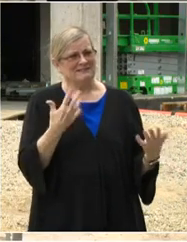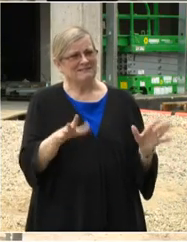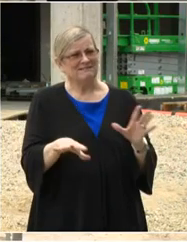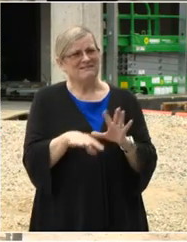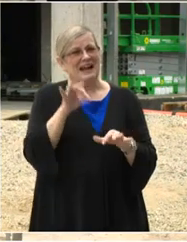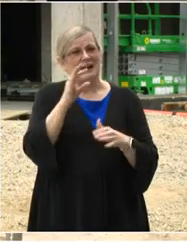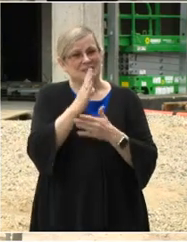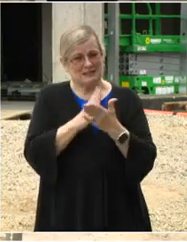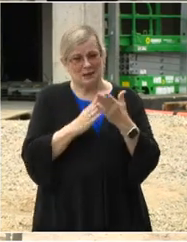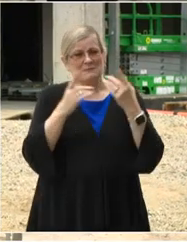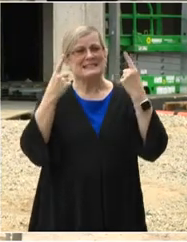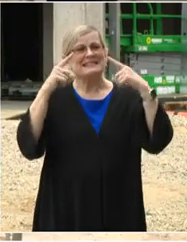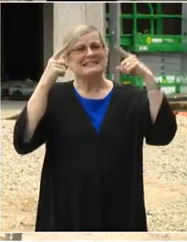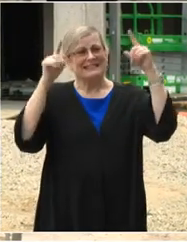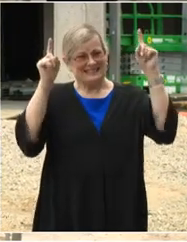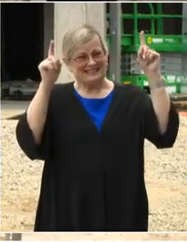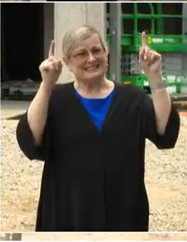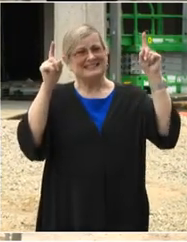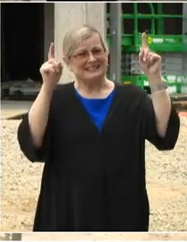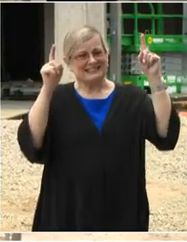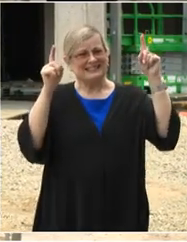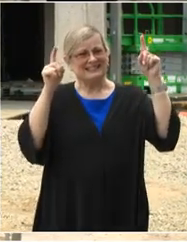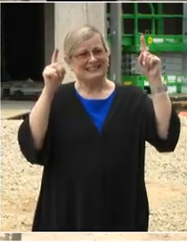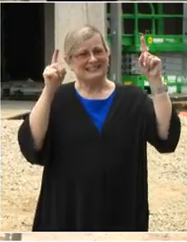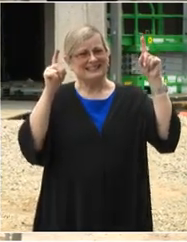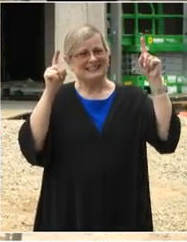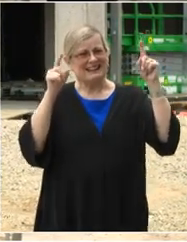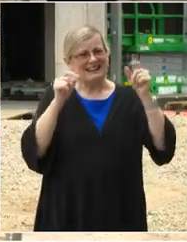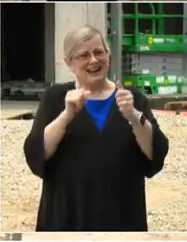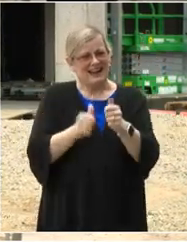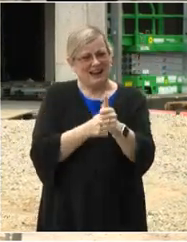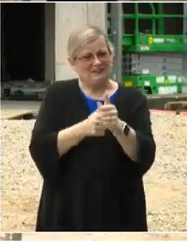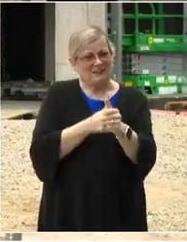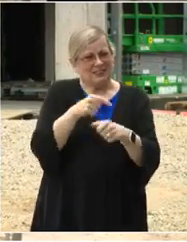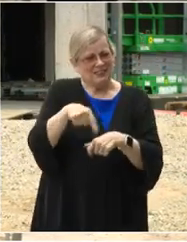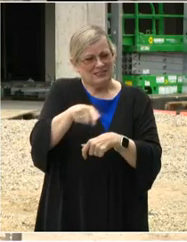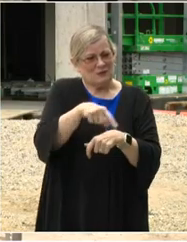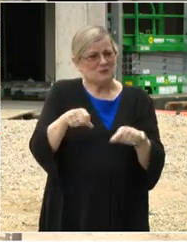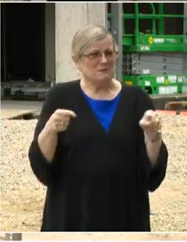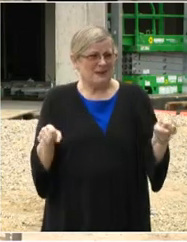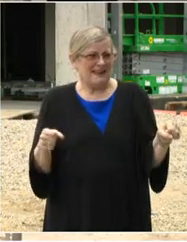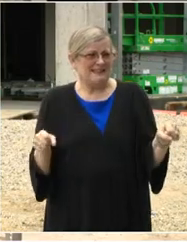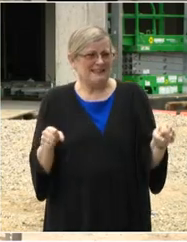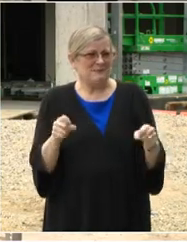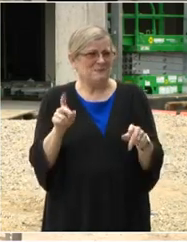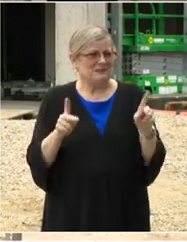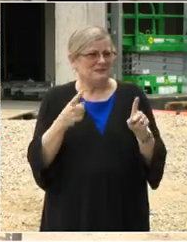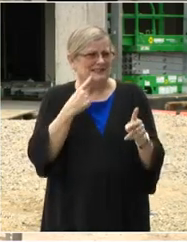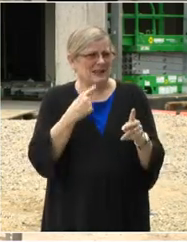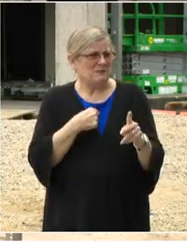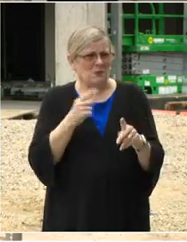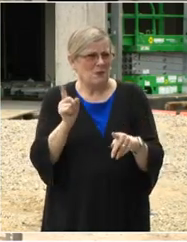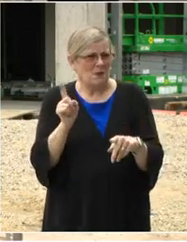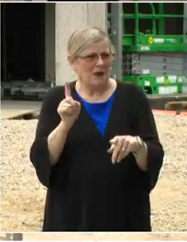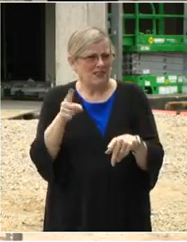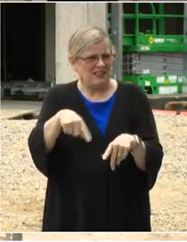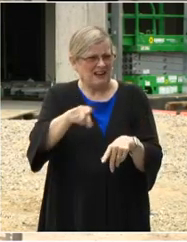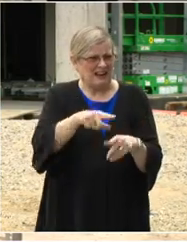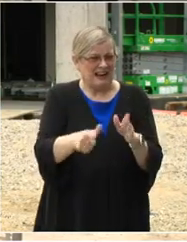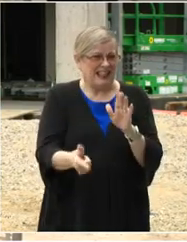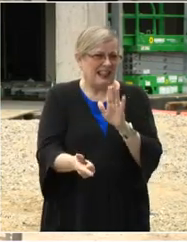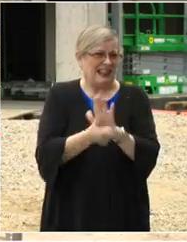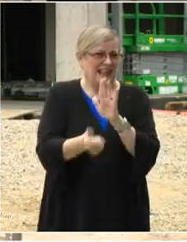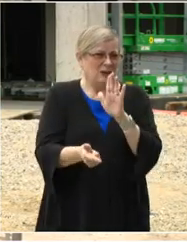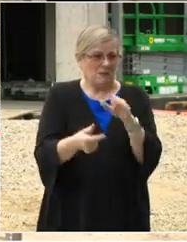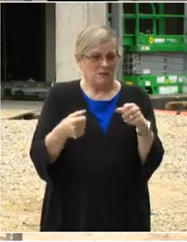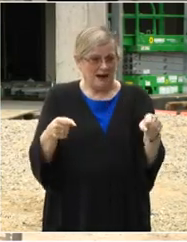going after the bikes and having people tell us where the illegal dirt bikes are,